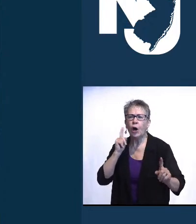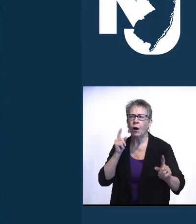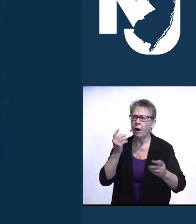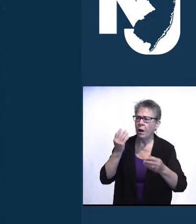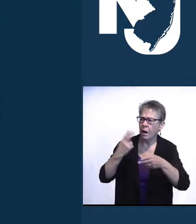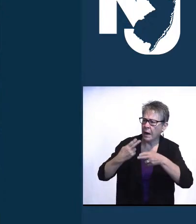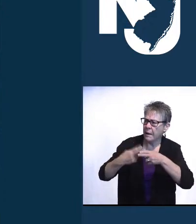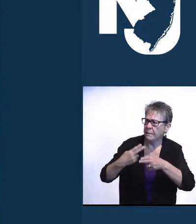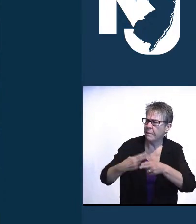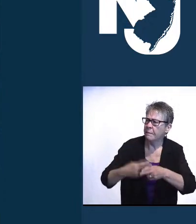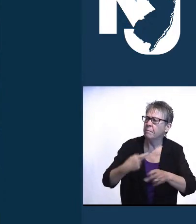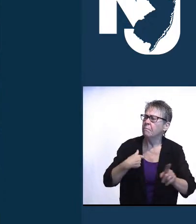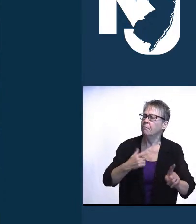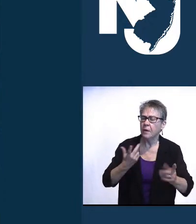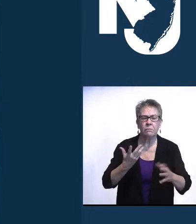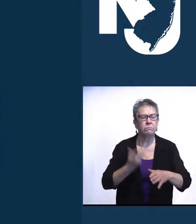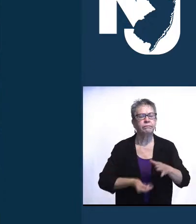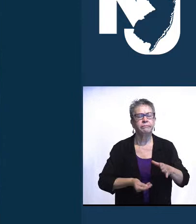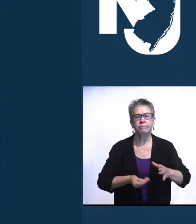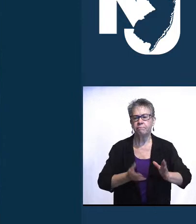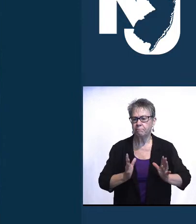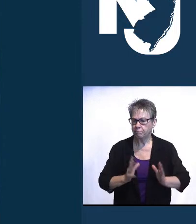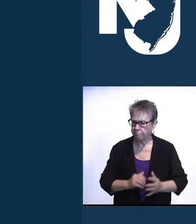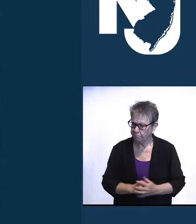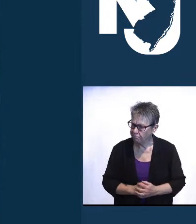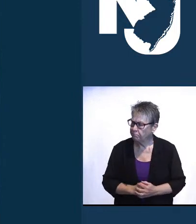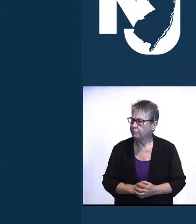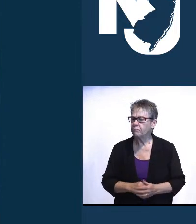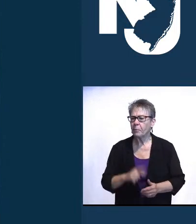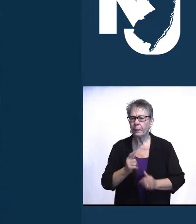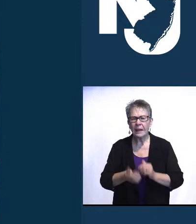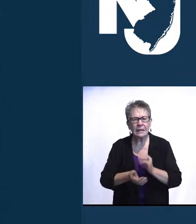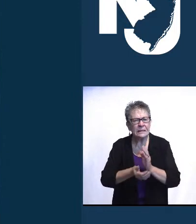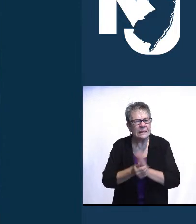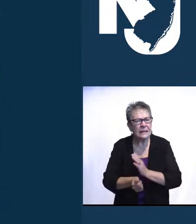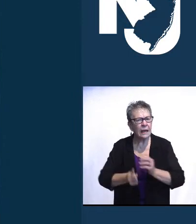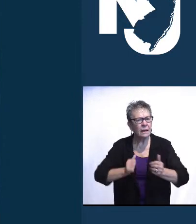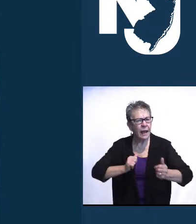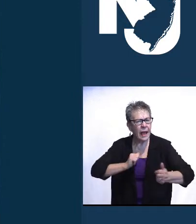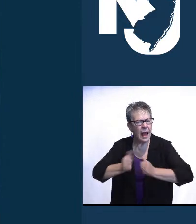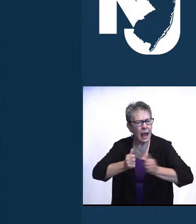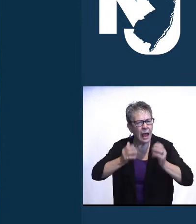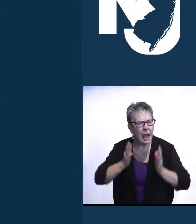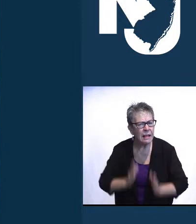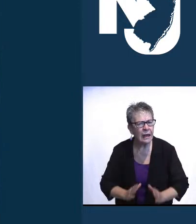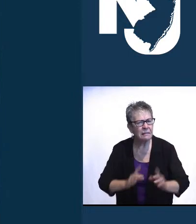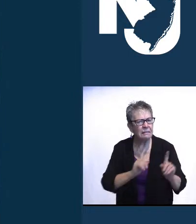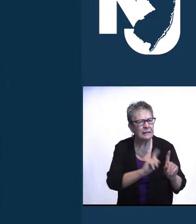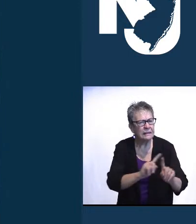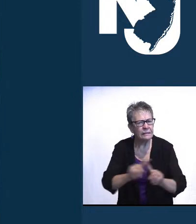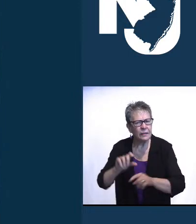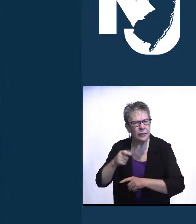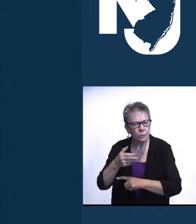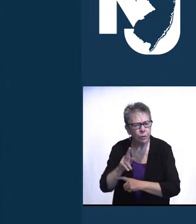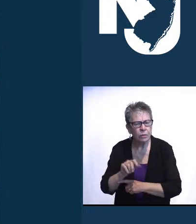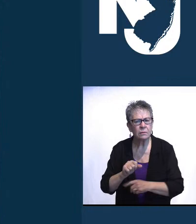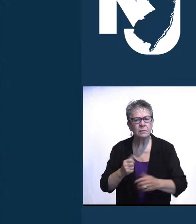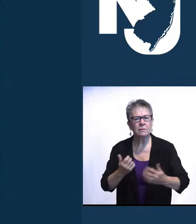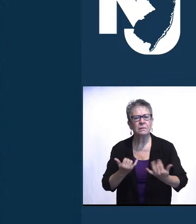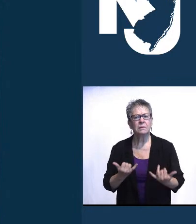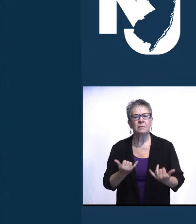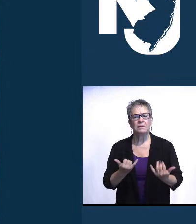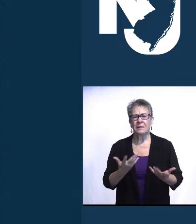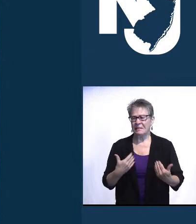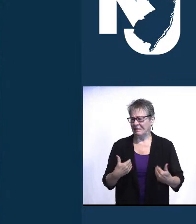in athletics, in all walks of life. He was just 24 years old. I will be directing